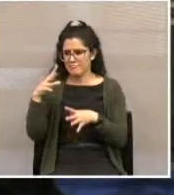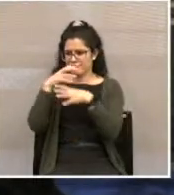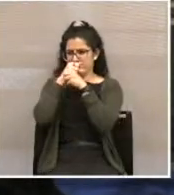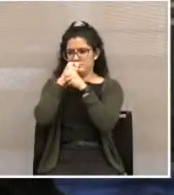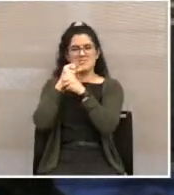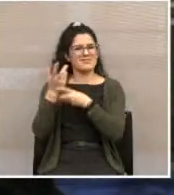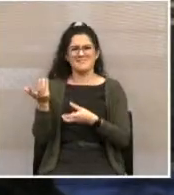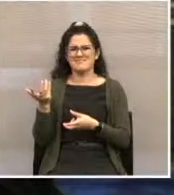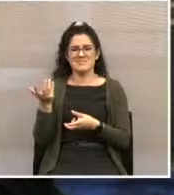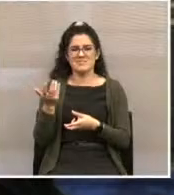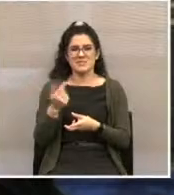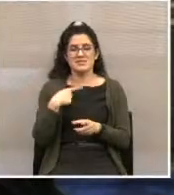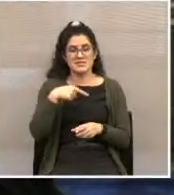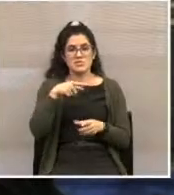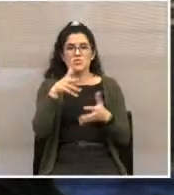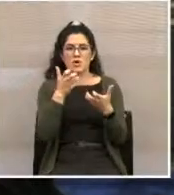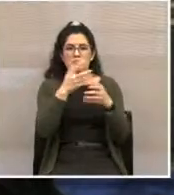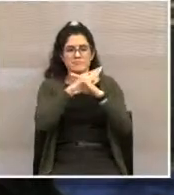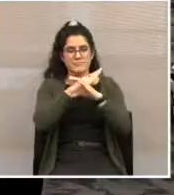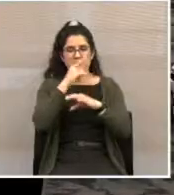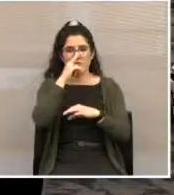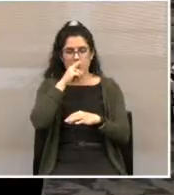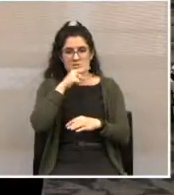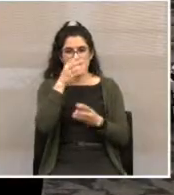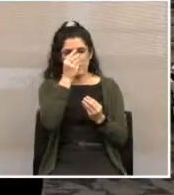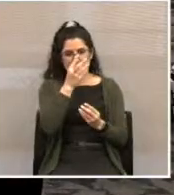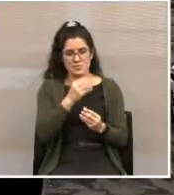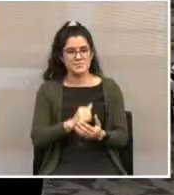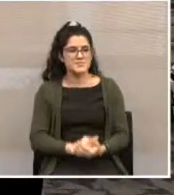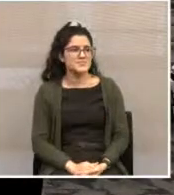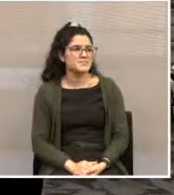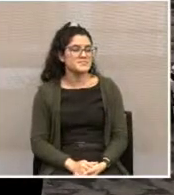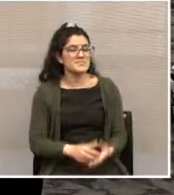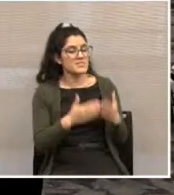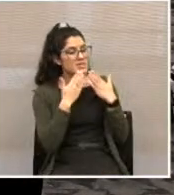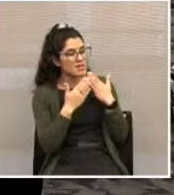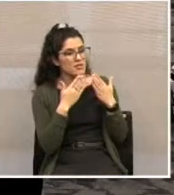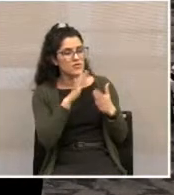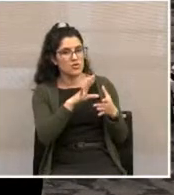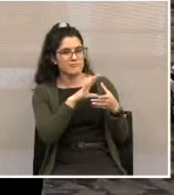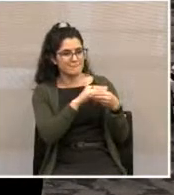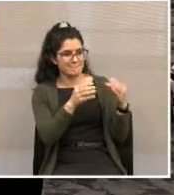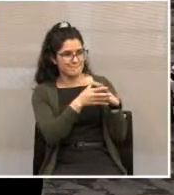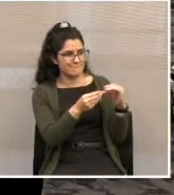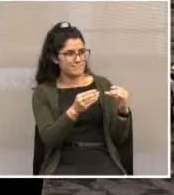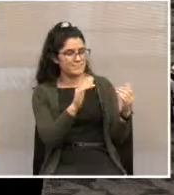information. Thank you. Thank you for your testimony. Next, Mayor Martinez.